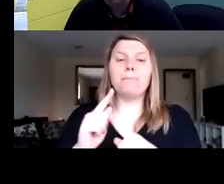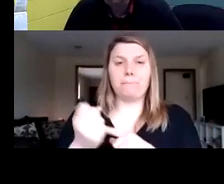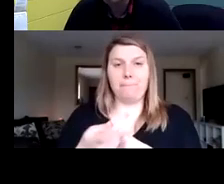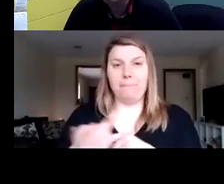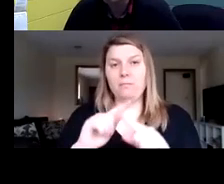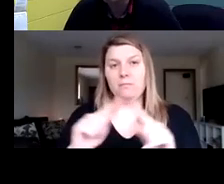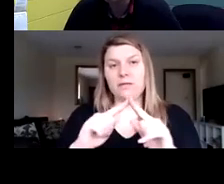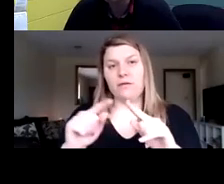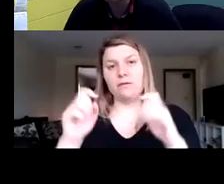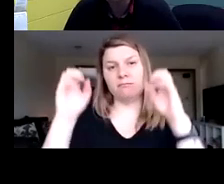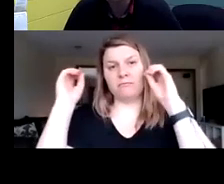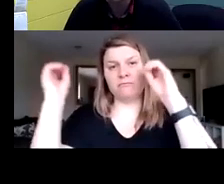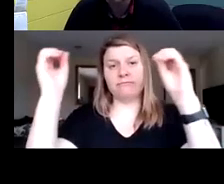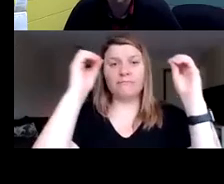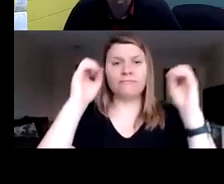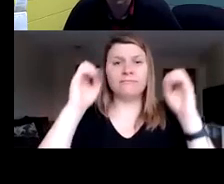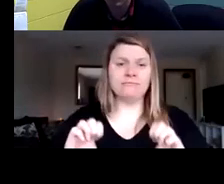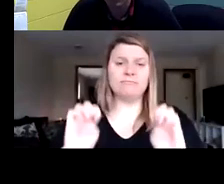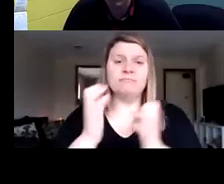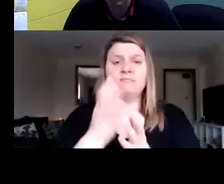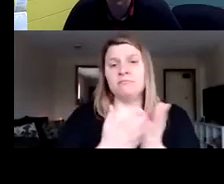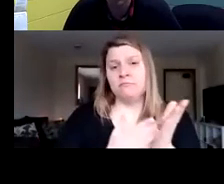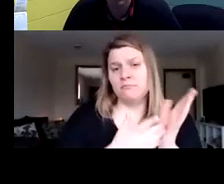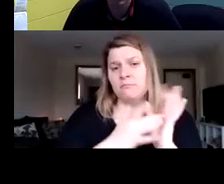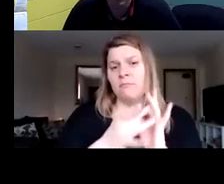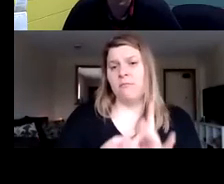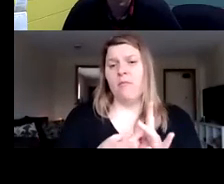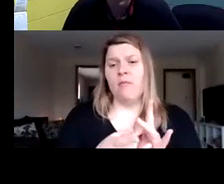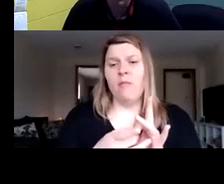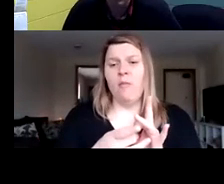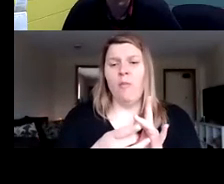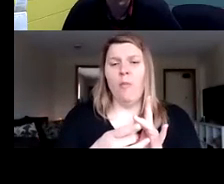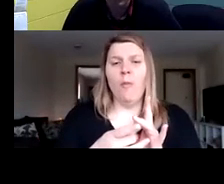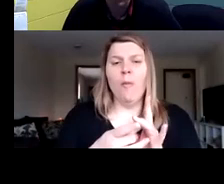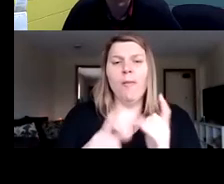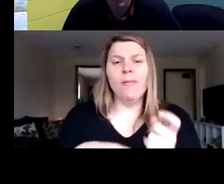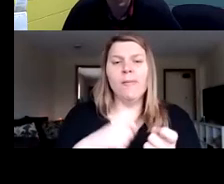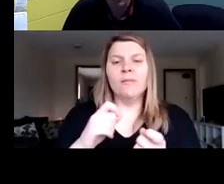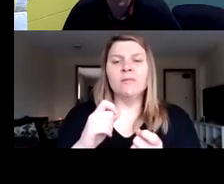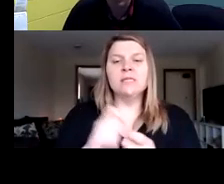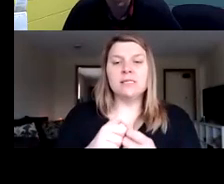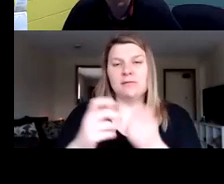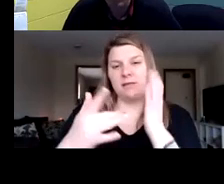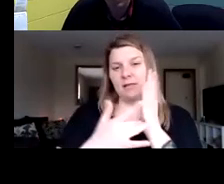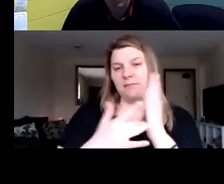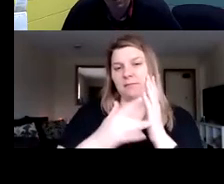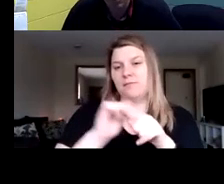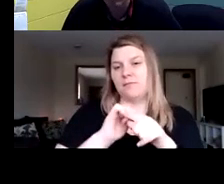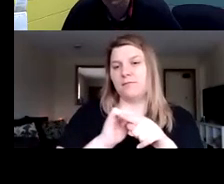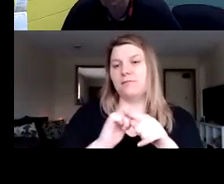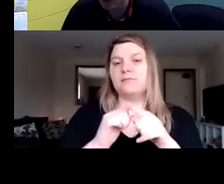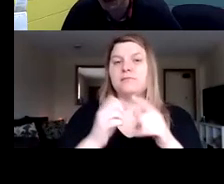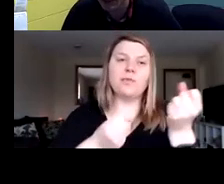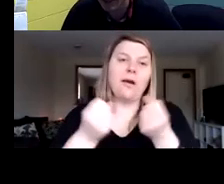educational efforts, some of which was related to specific technical training around auto repair